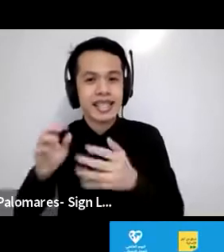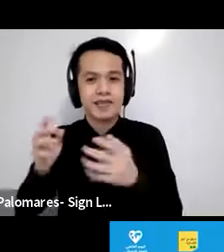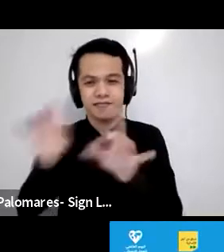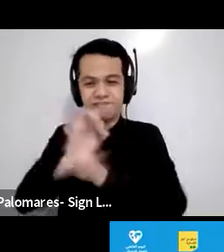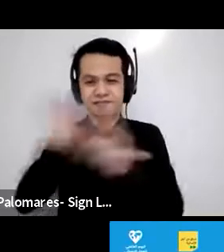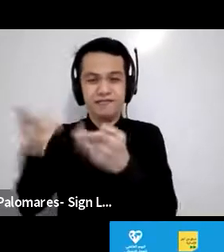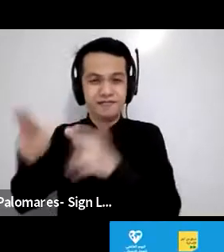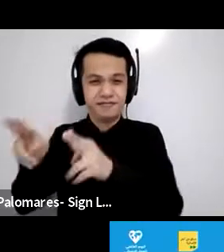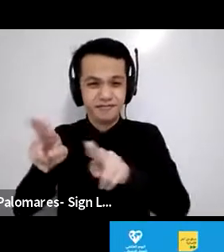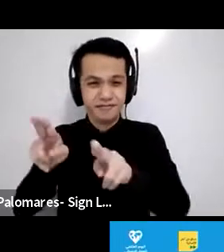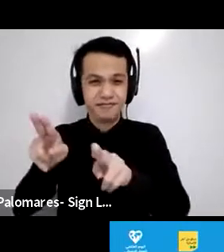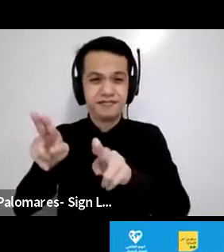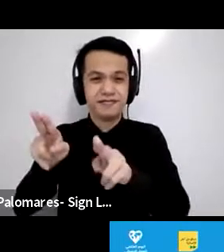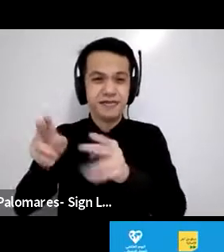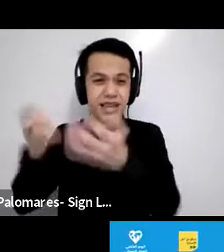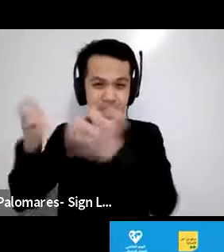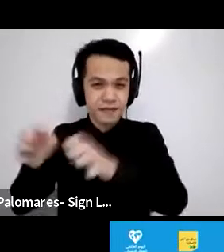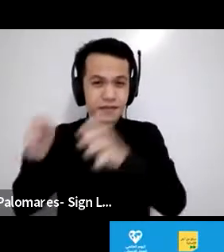is, or climate weather events